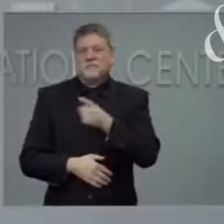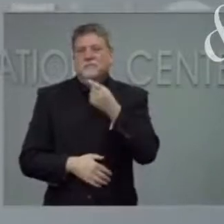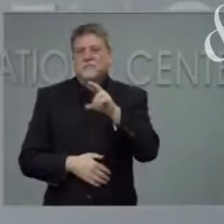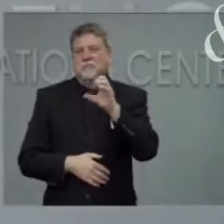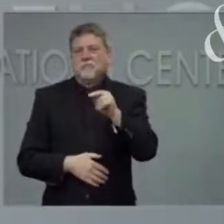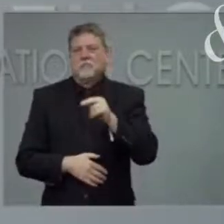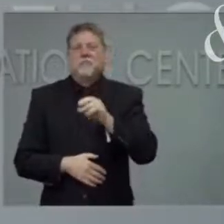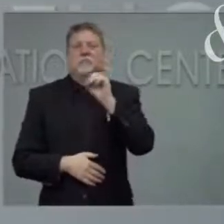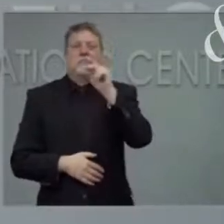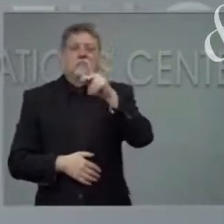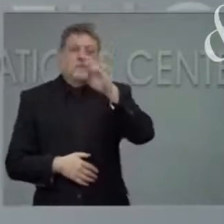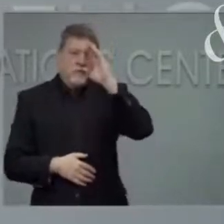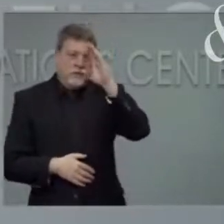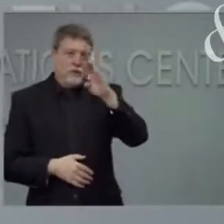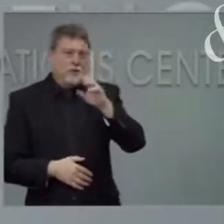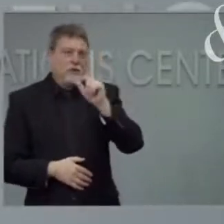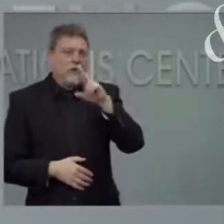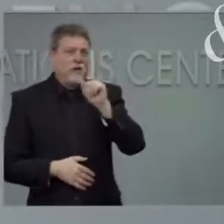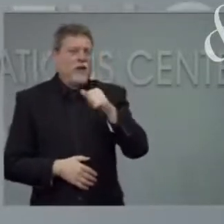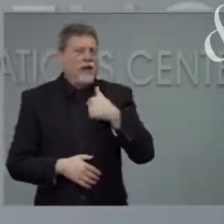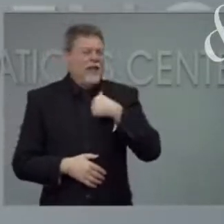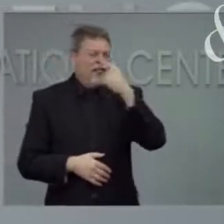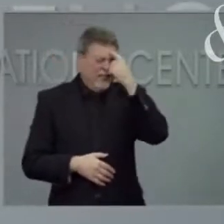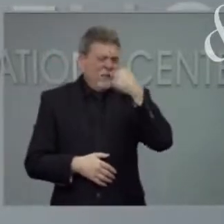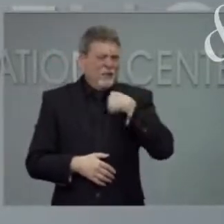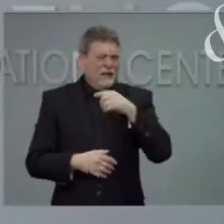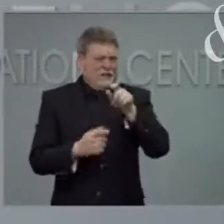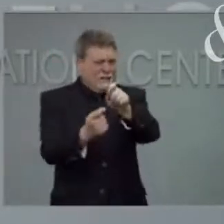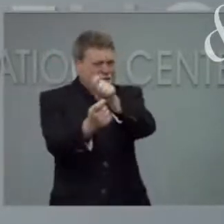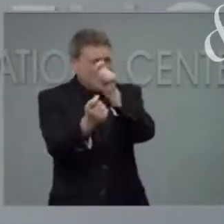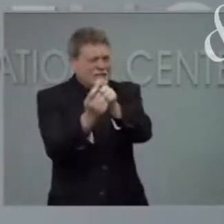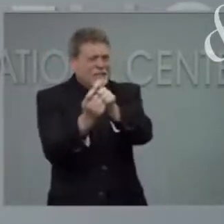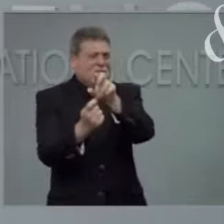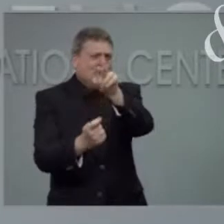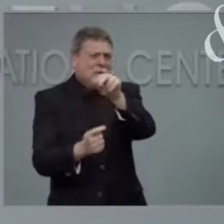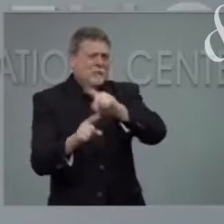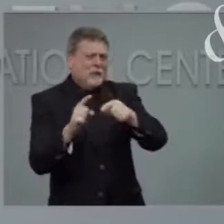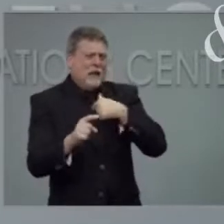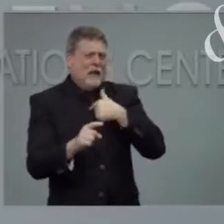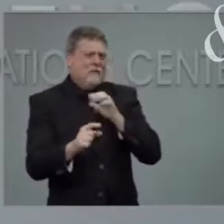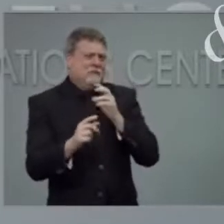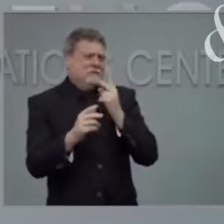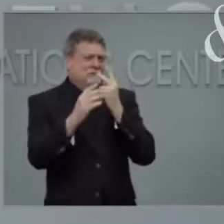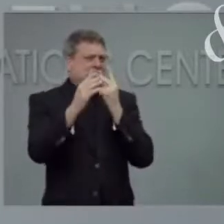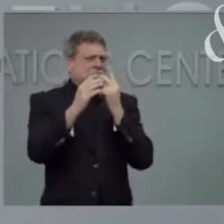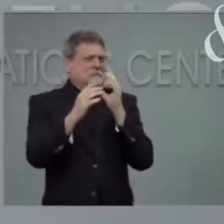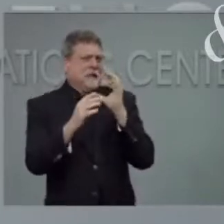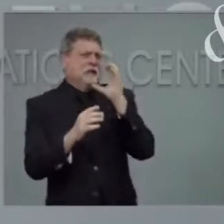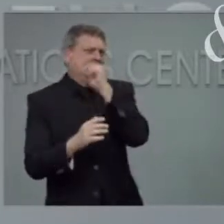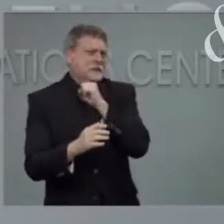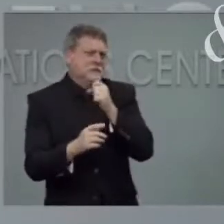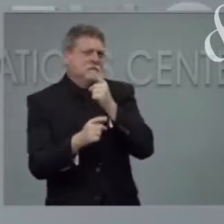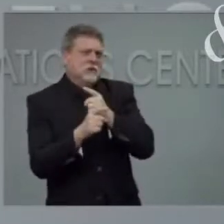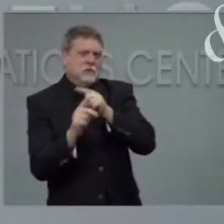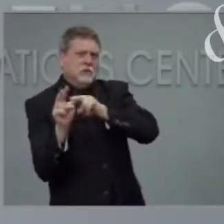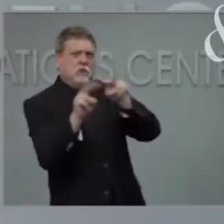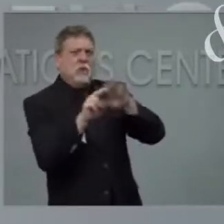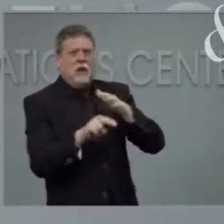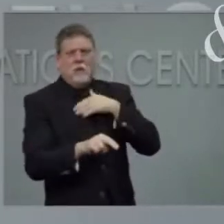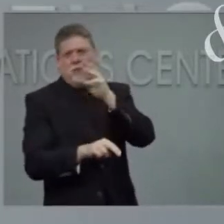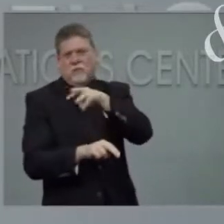Hi, Laura. I think we have contours of that that you could probably go right now on our dashboard. As you know,